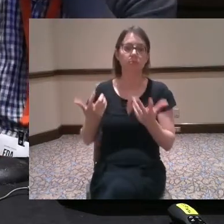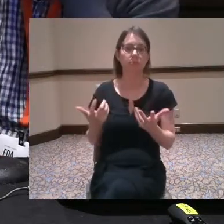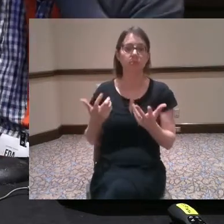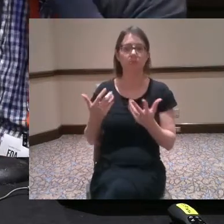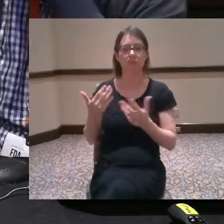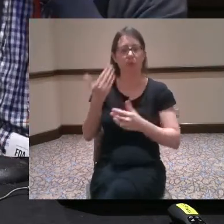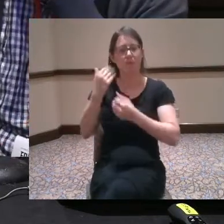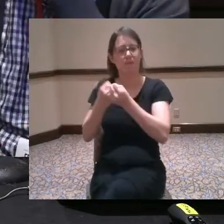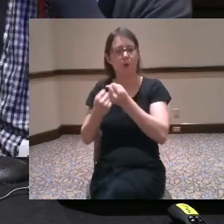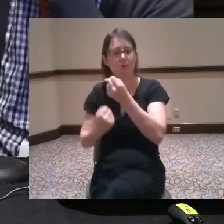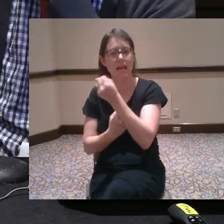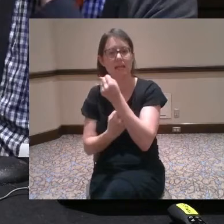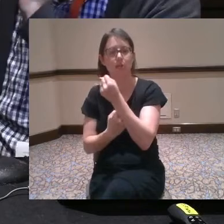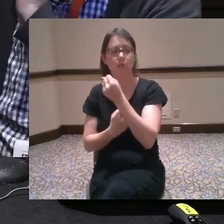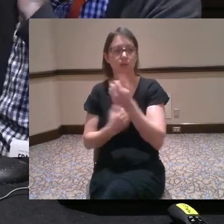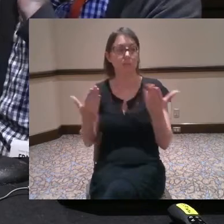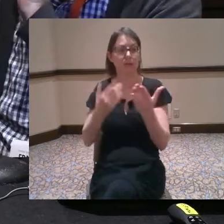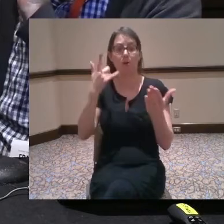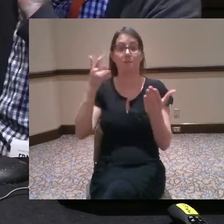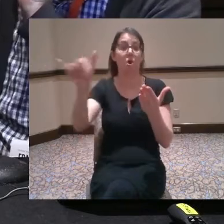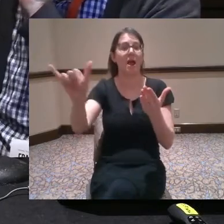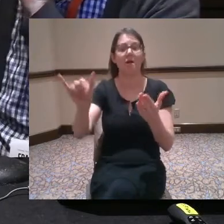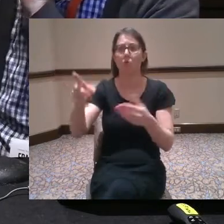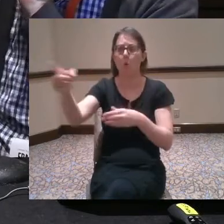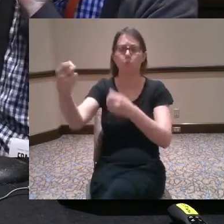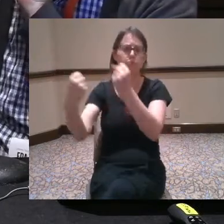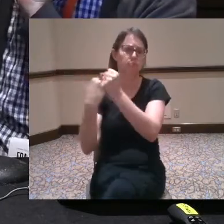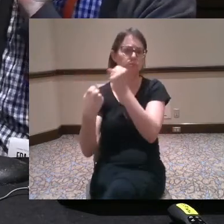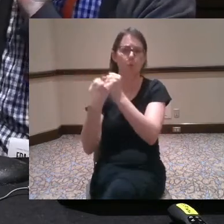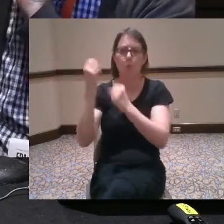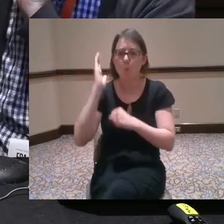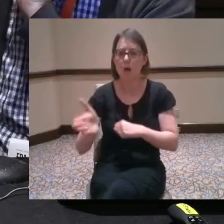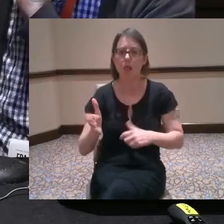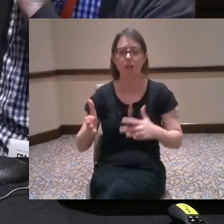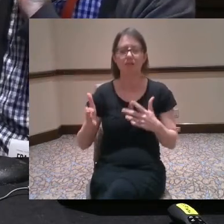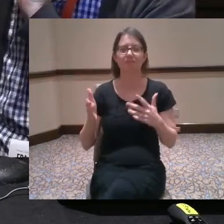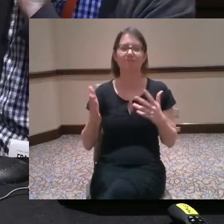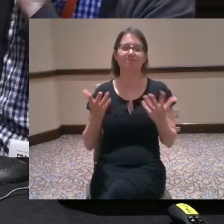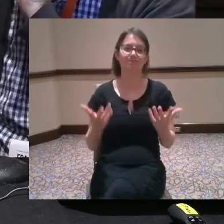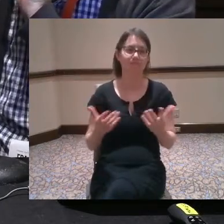These foundations have been here for so long, they'll support us. I think that